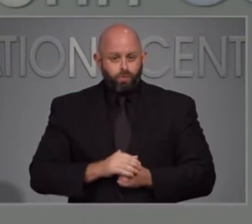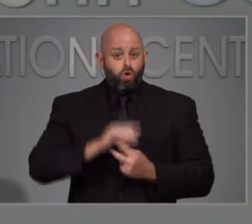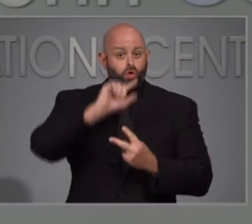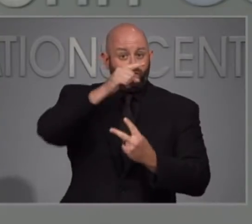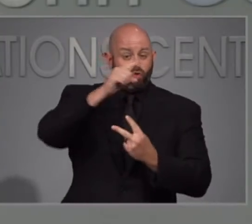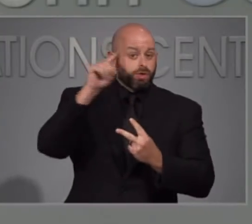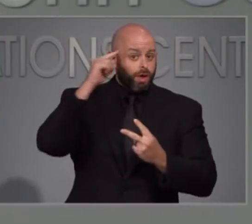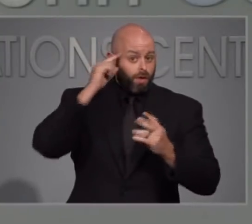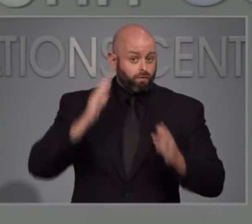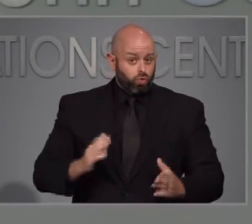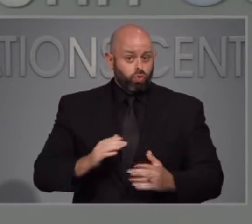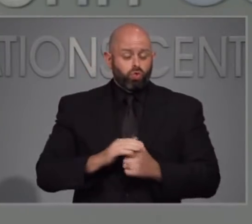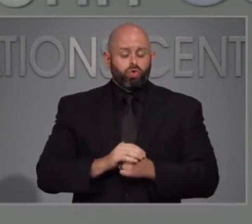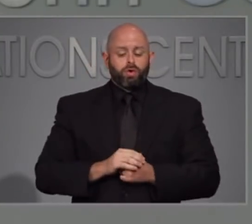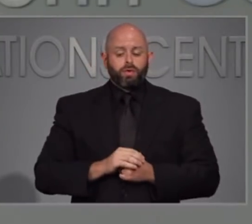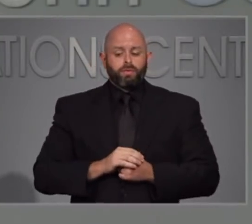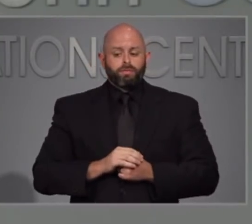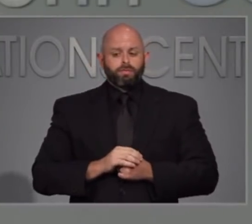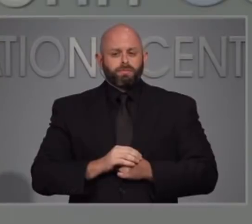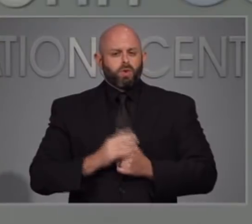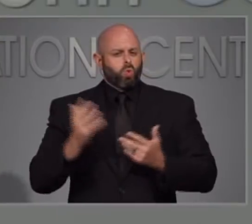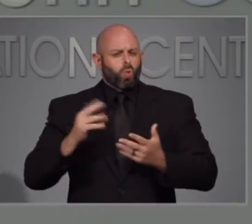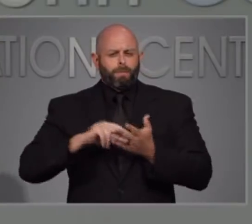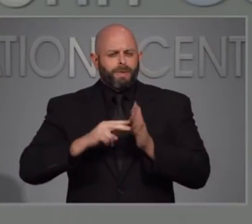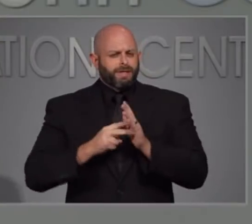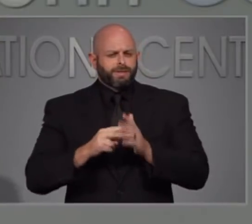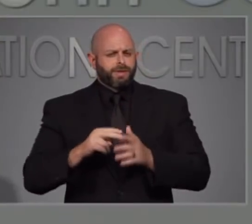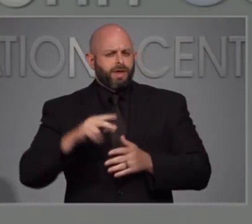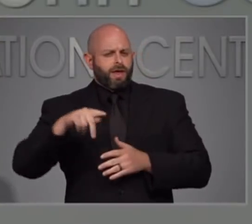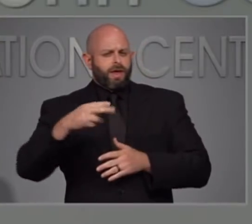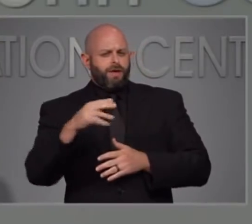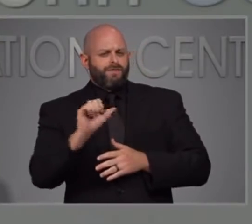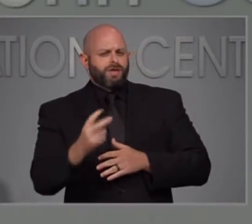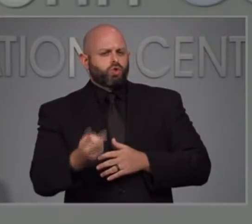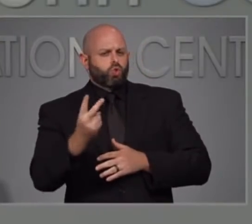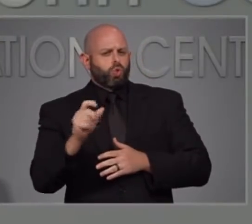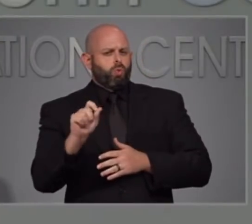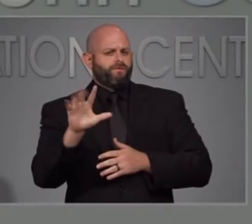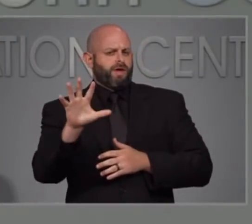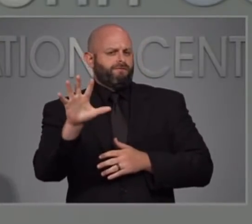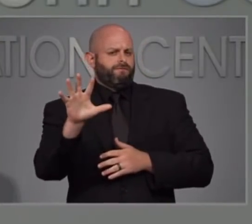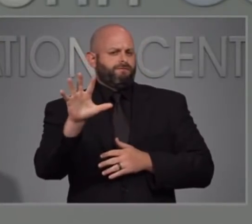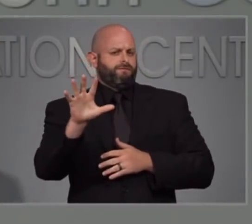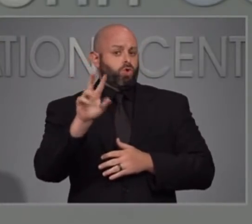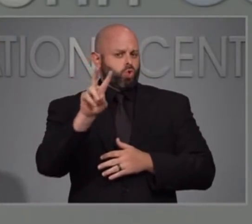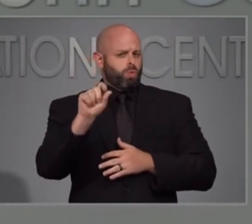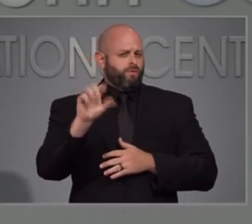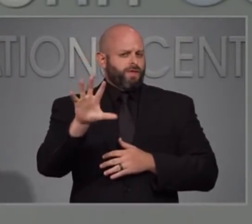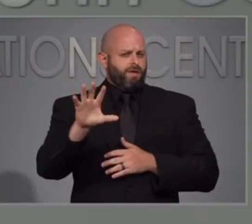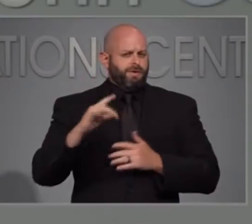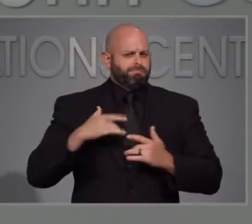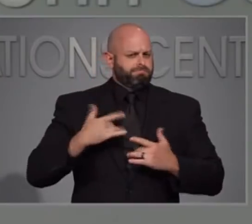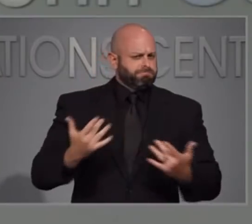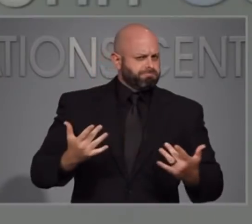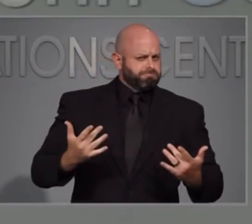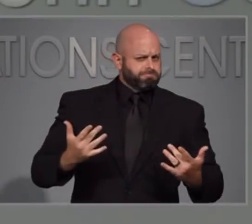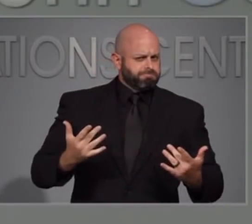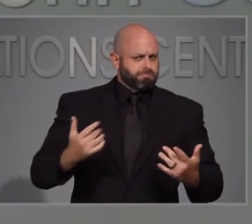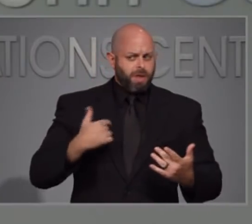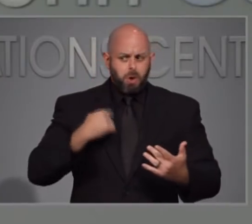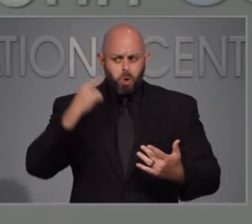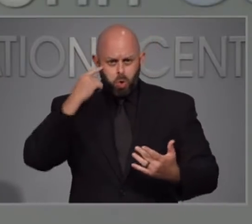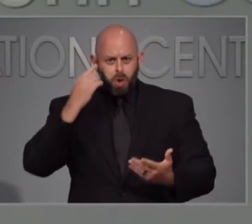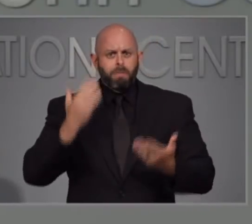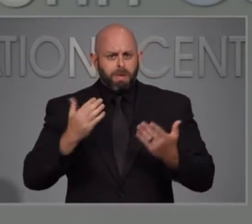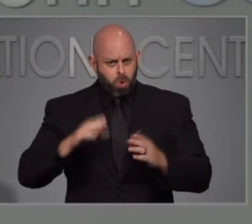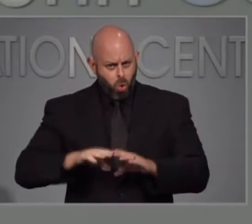for doing a phase 2.5? You know, I've heard back from readers and lawmakers that there might have been a consideration for